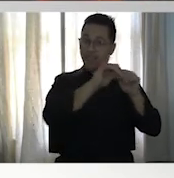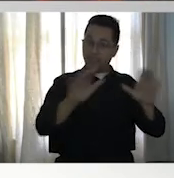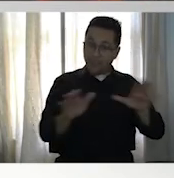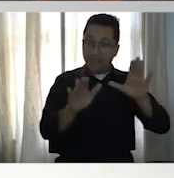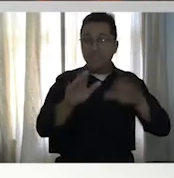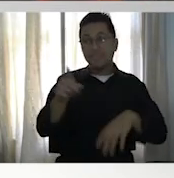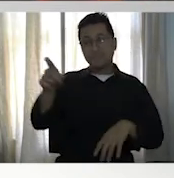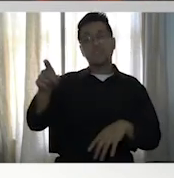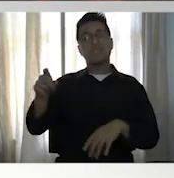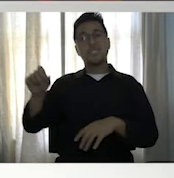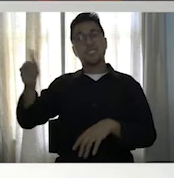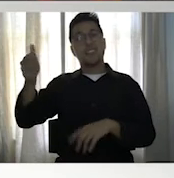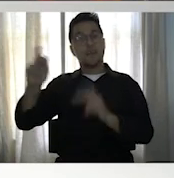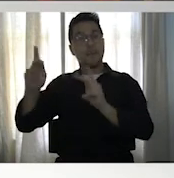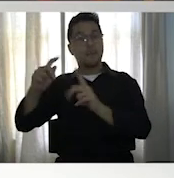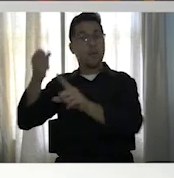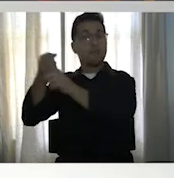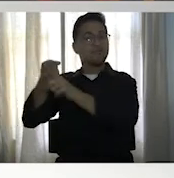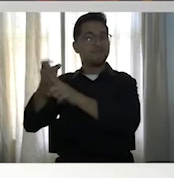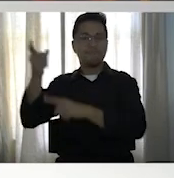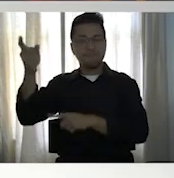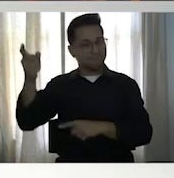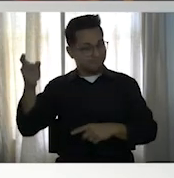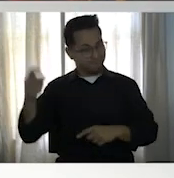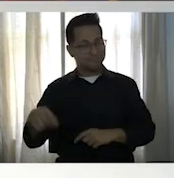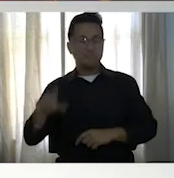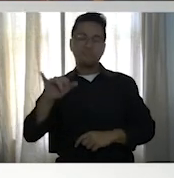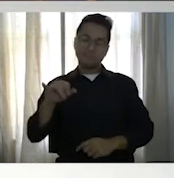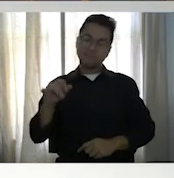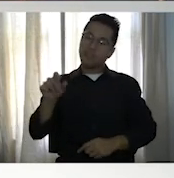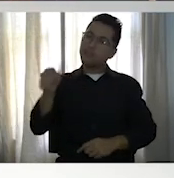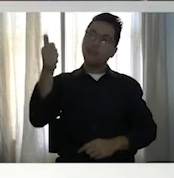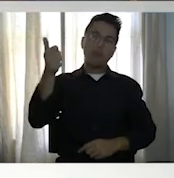you. So it's just another tool.